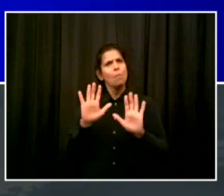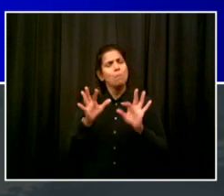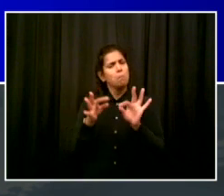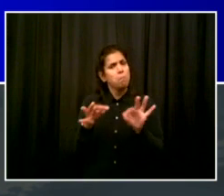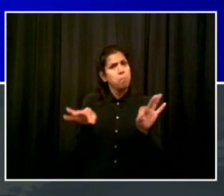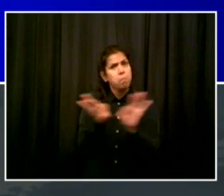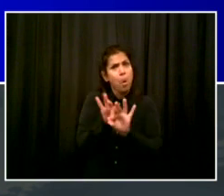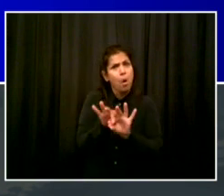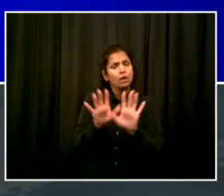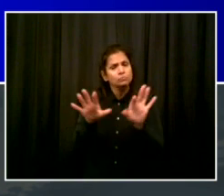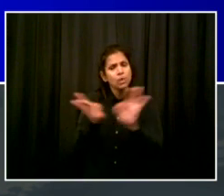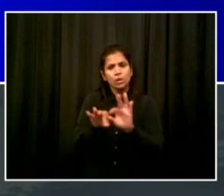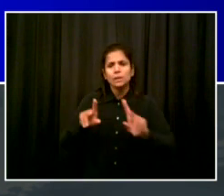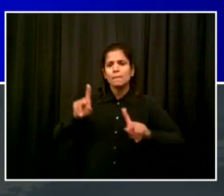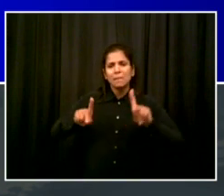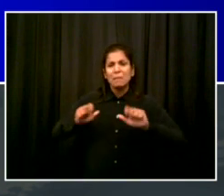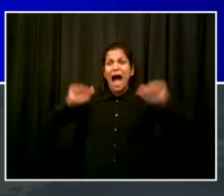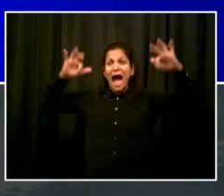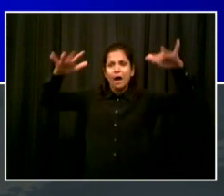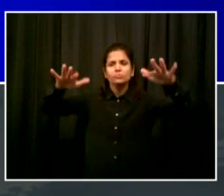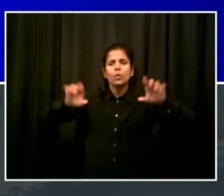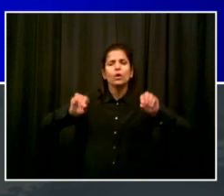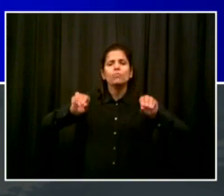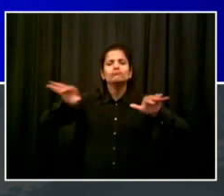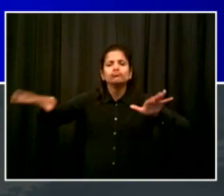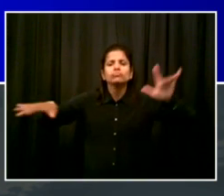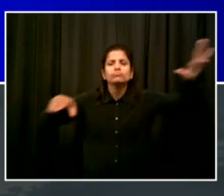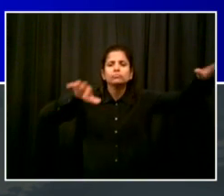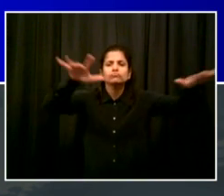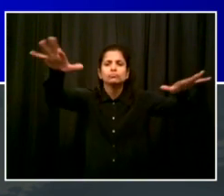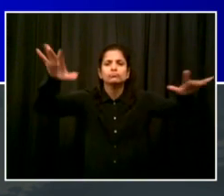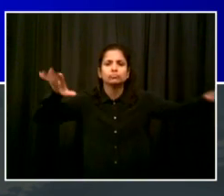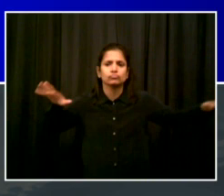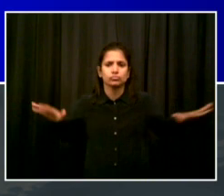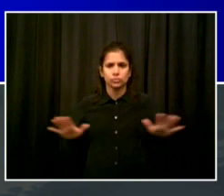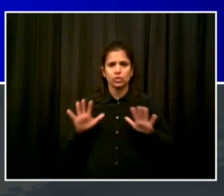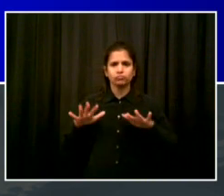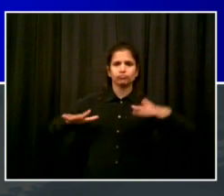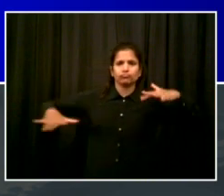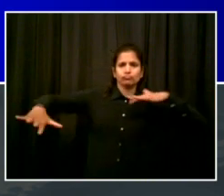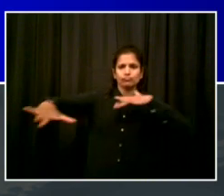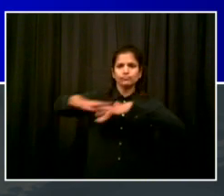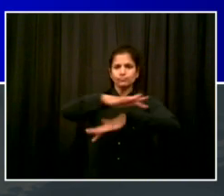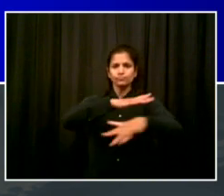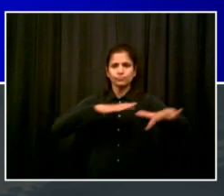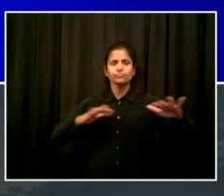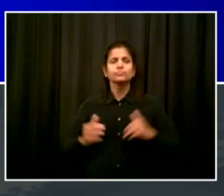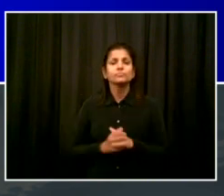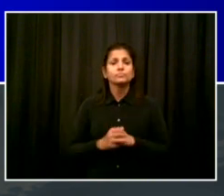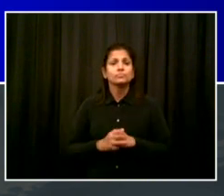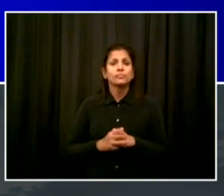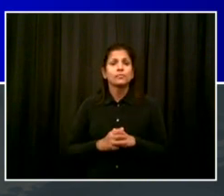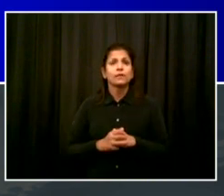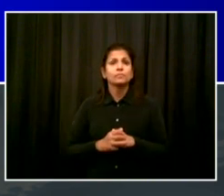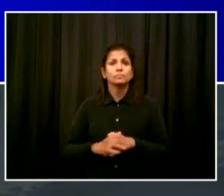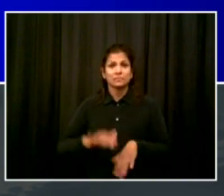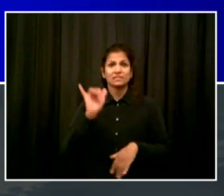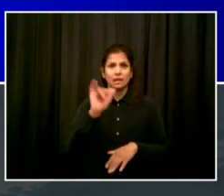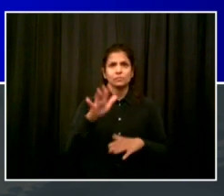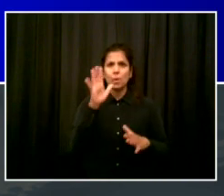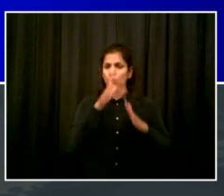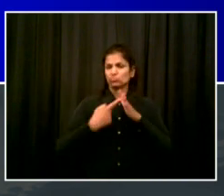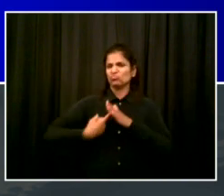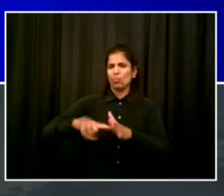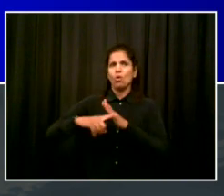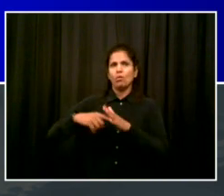to Chinatown. But 40 blocks all over the city. And this will be starting immediately, beginning this